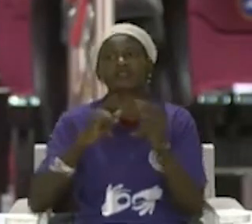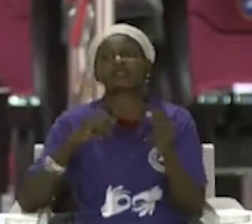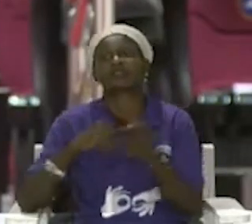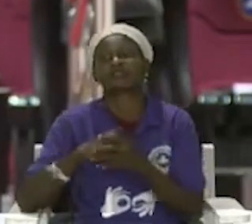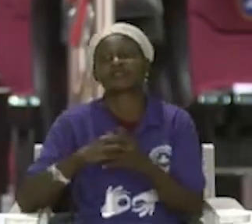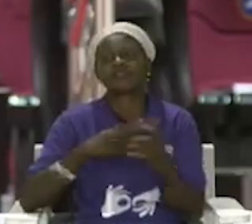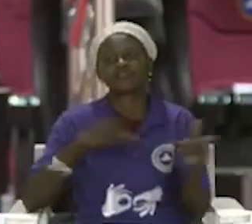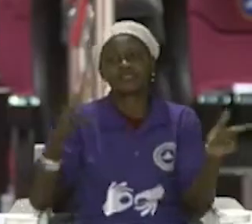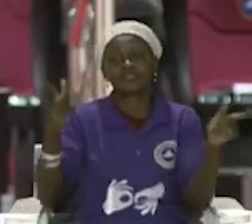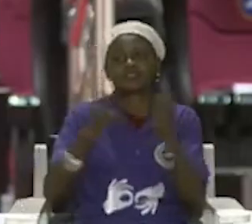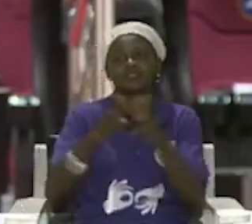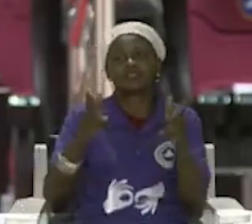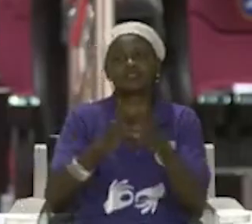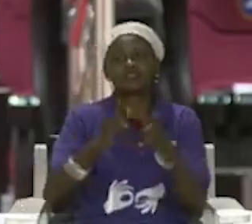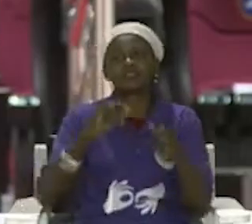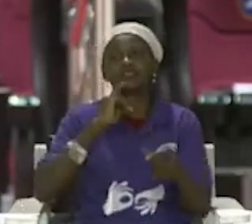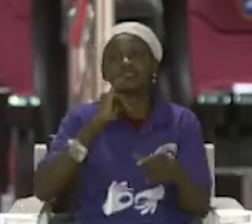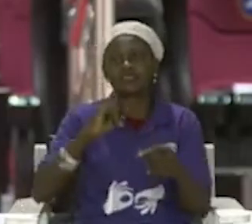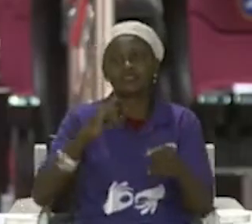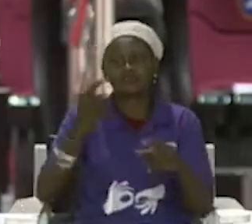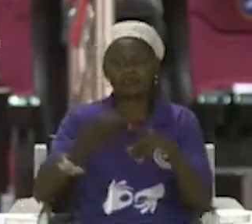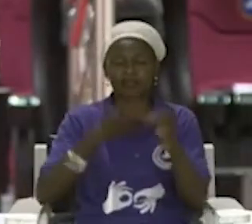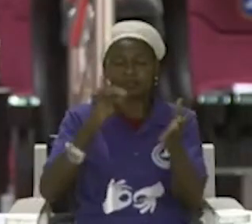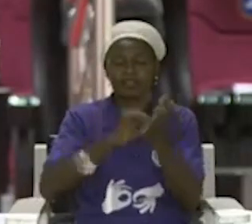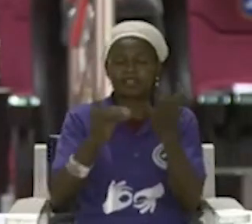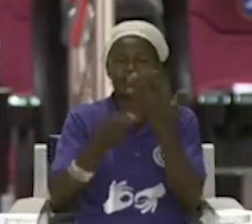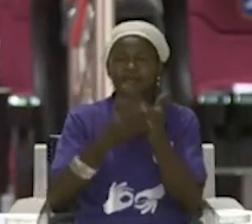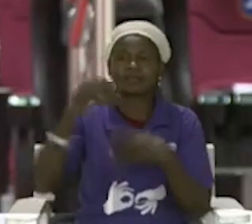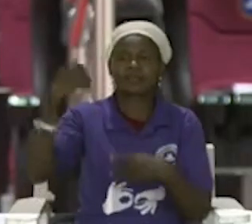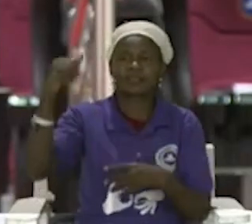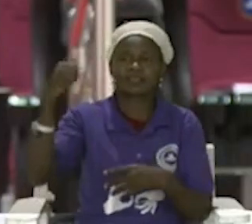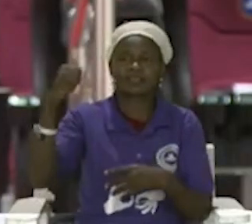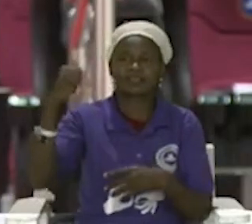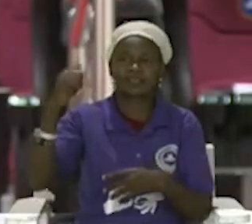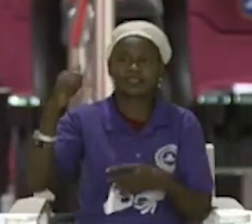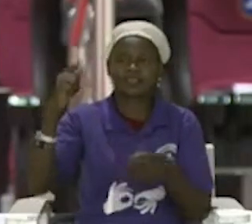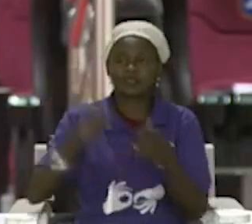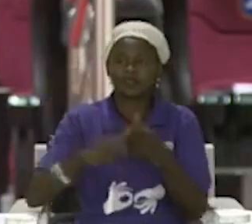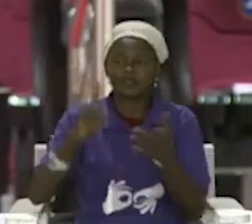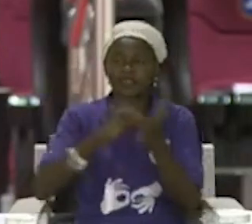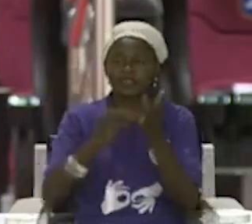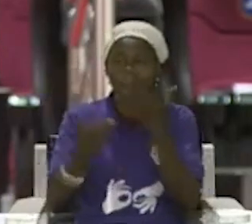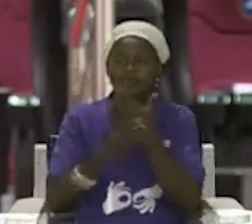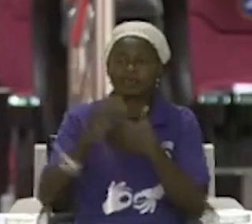And the Congress is from December 10 to 15.